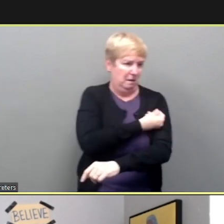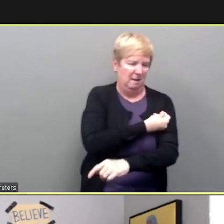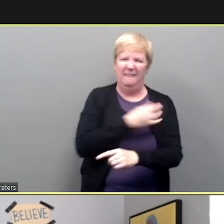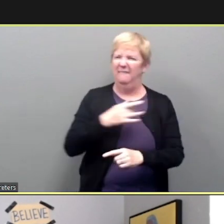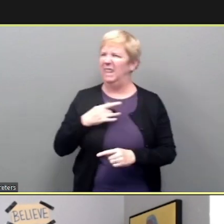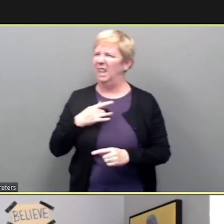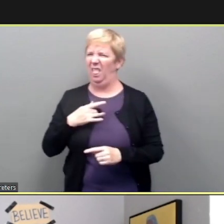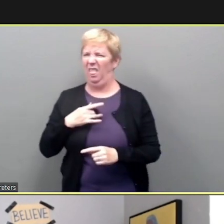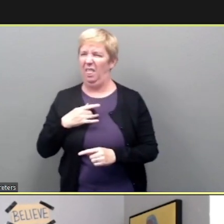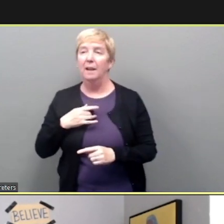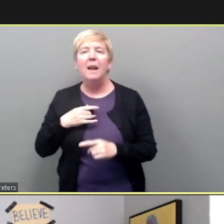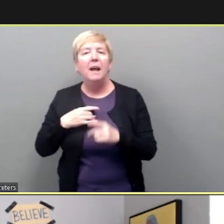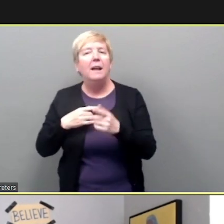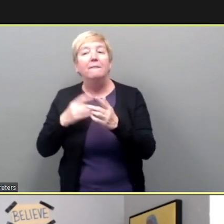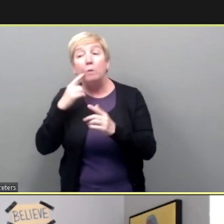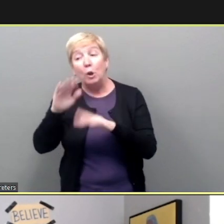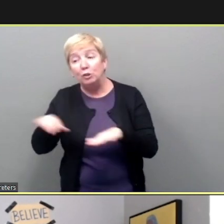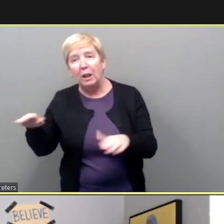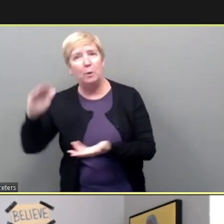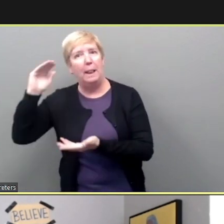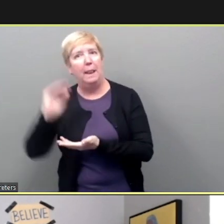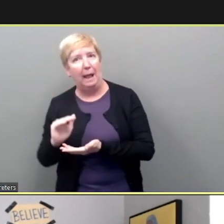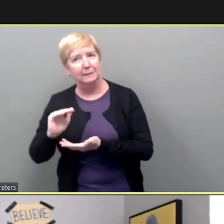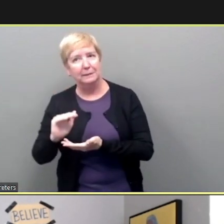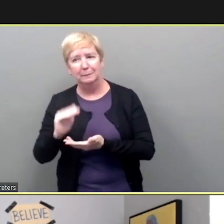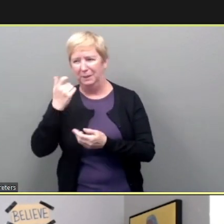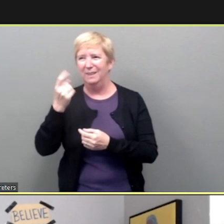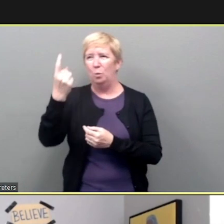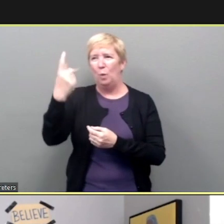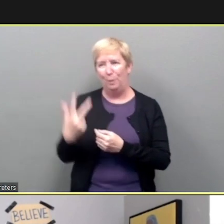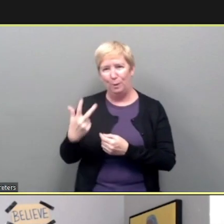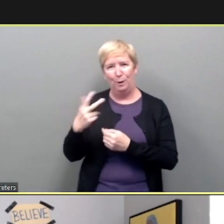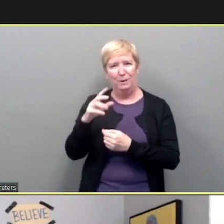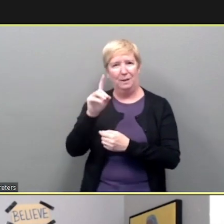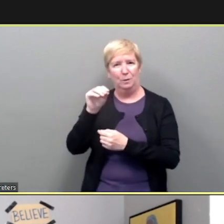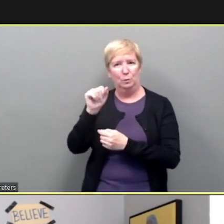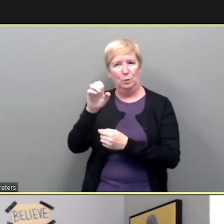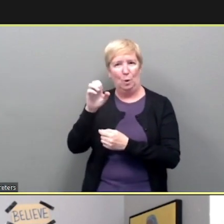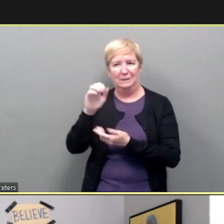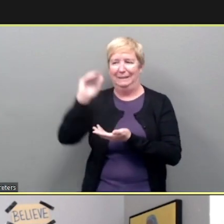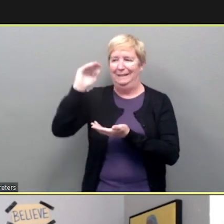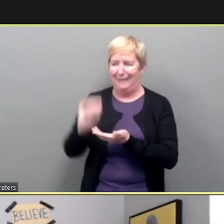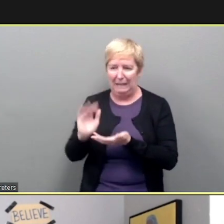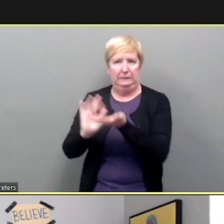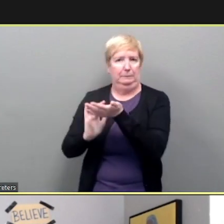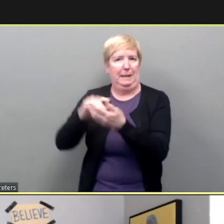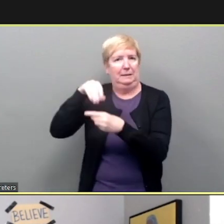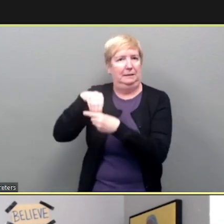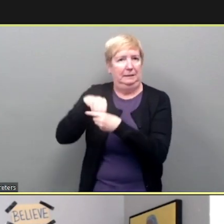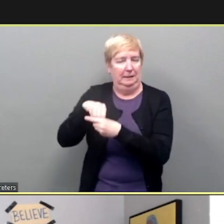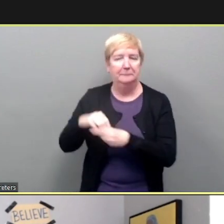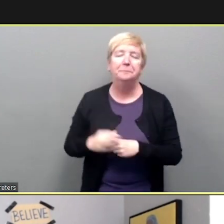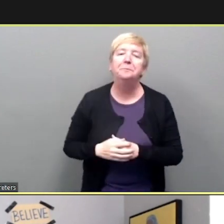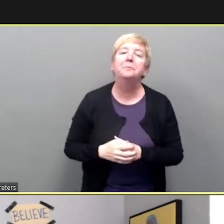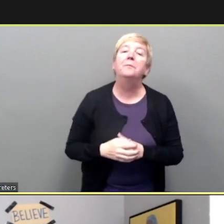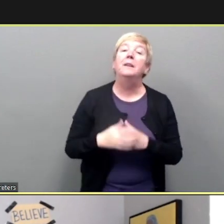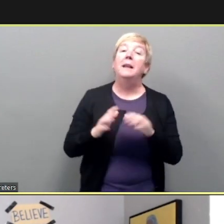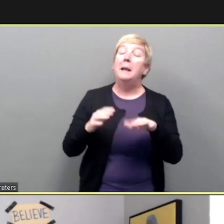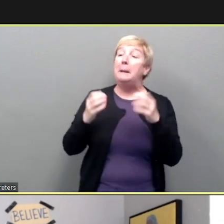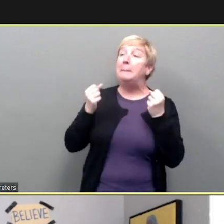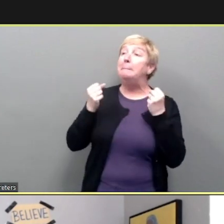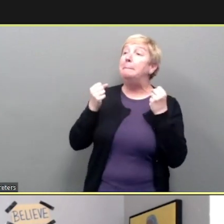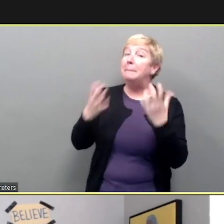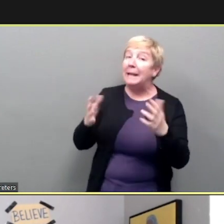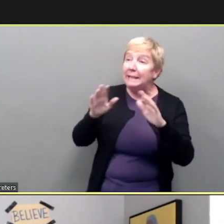just because it's a third of the dose. Next slide. And, you know, a lot of kids out there, you